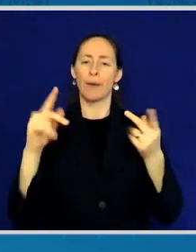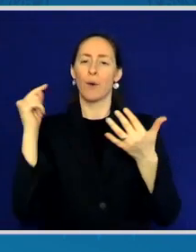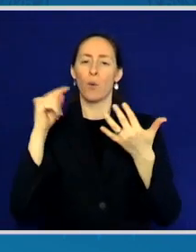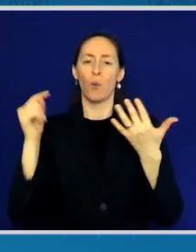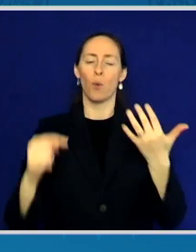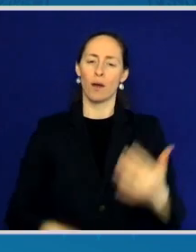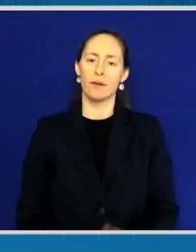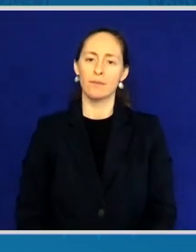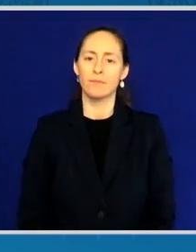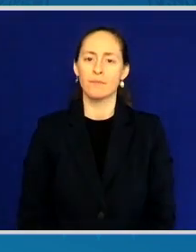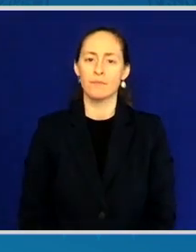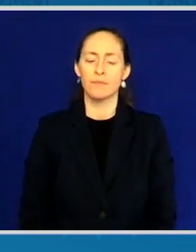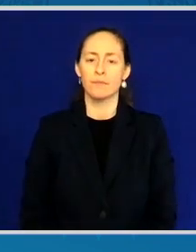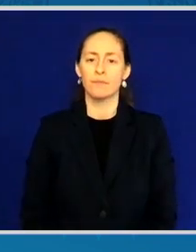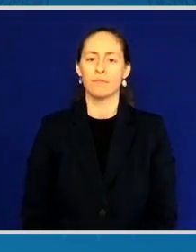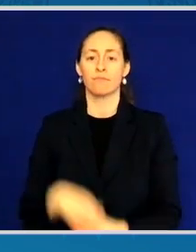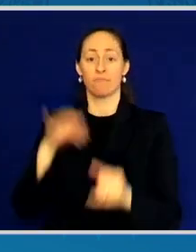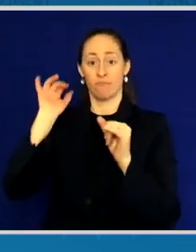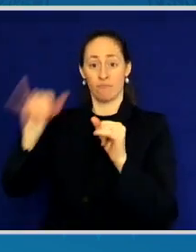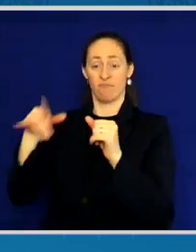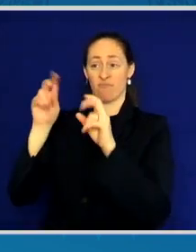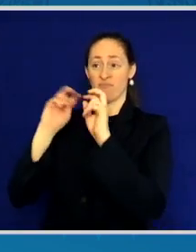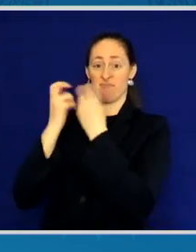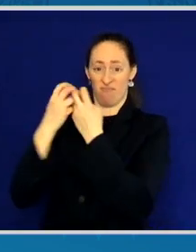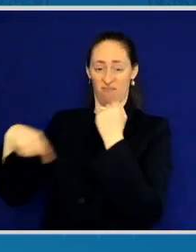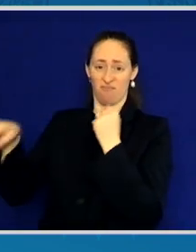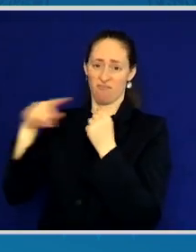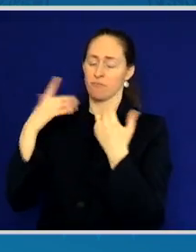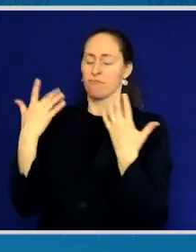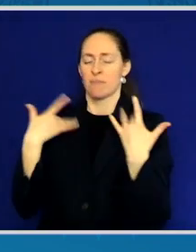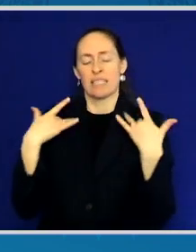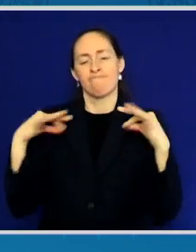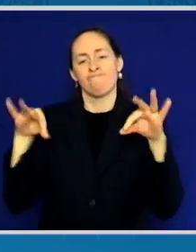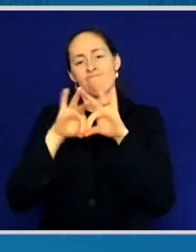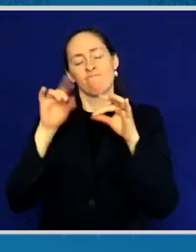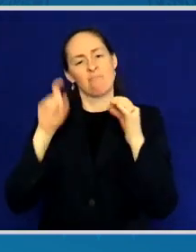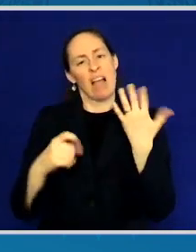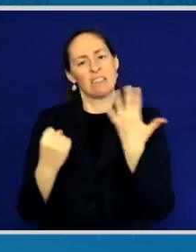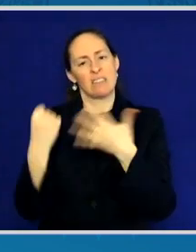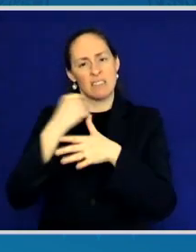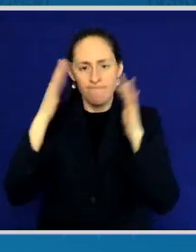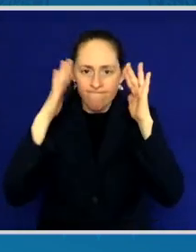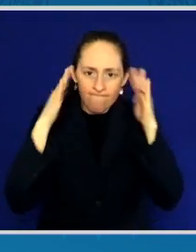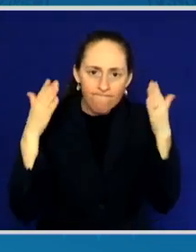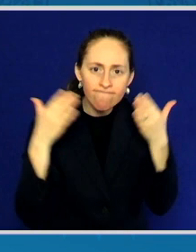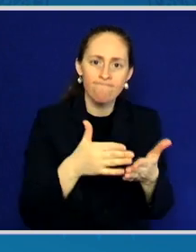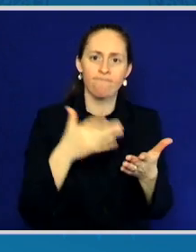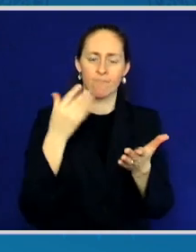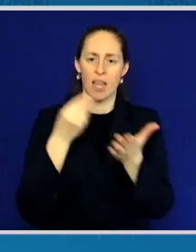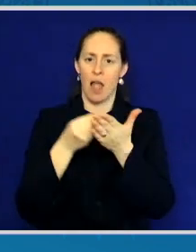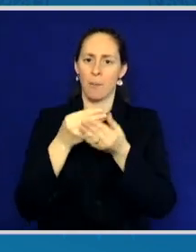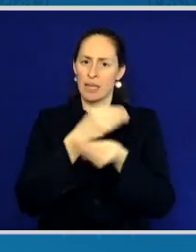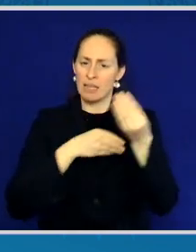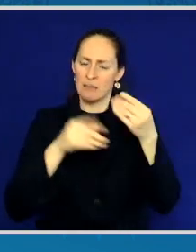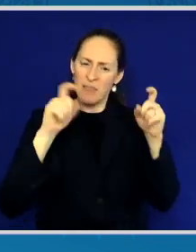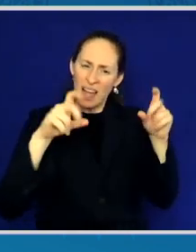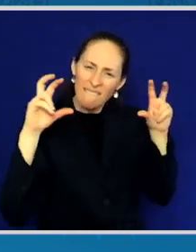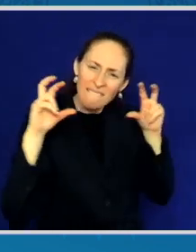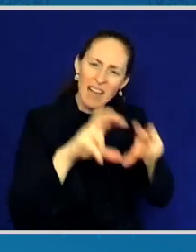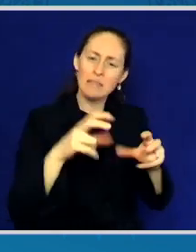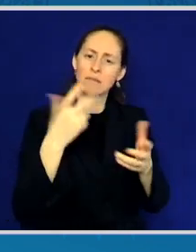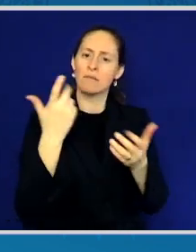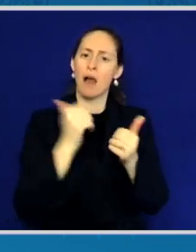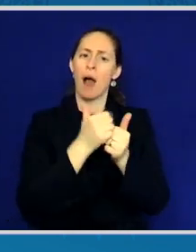The Chamber did make this our top priority. And the reason is because a growing economy needs transit access. We need people to move